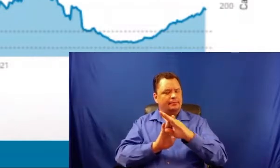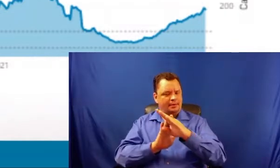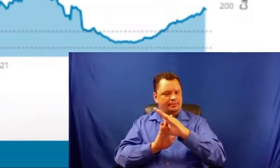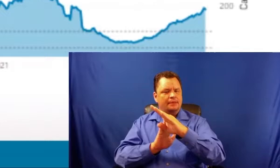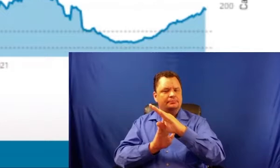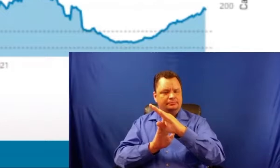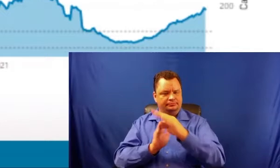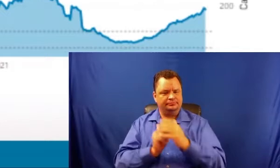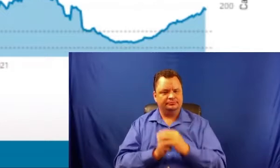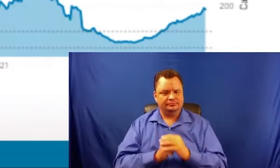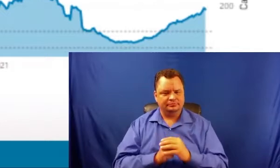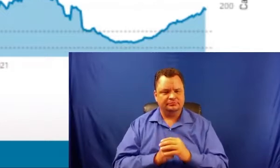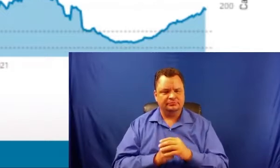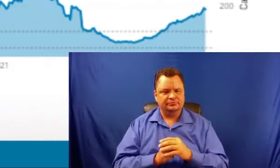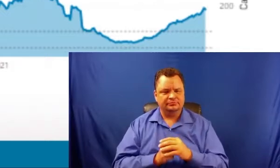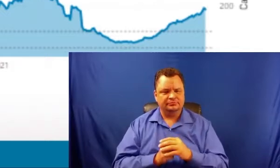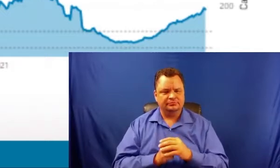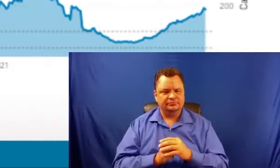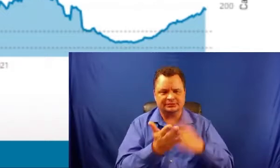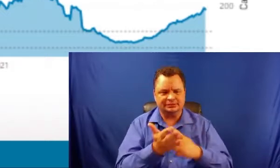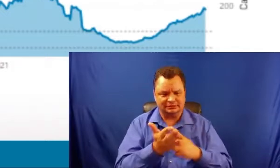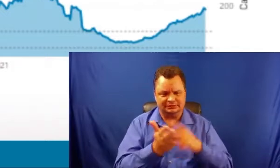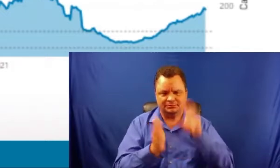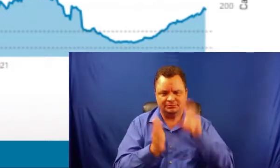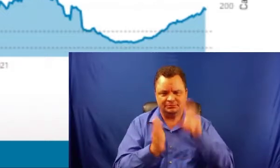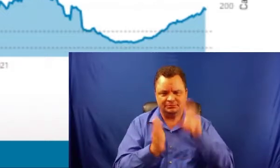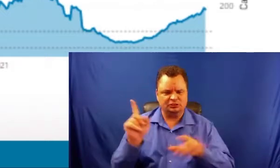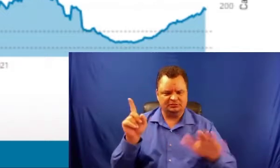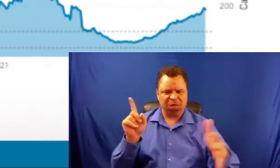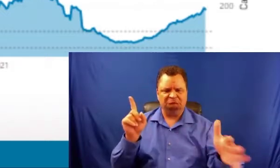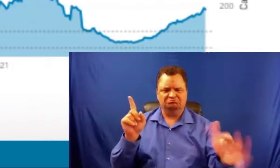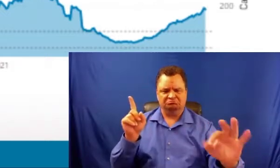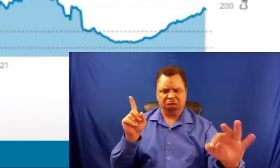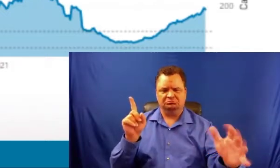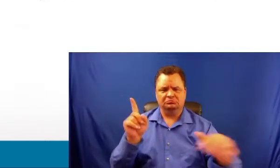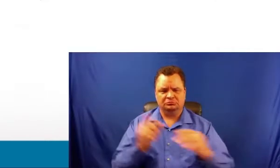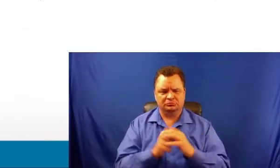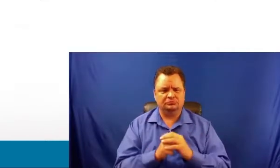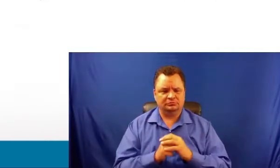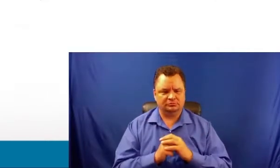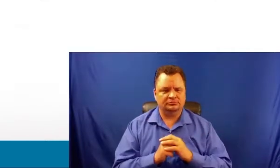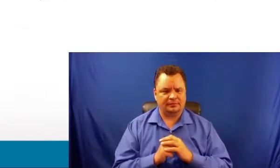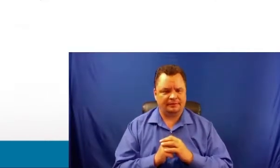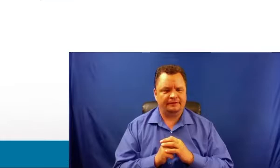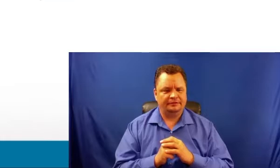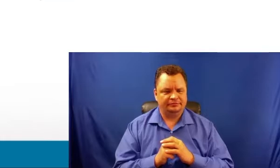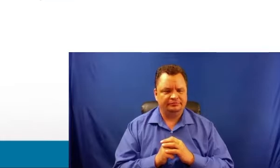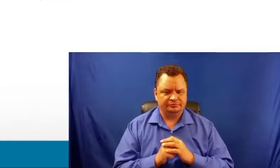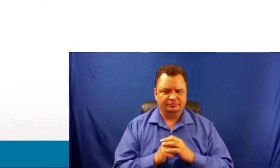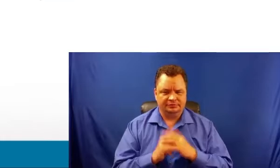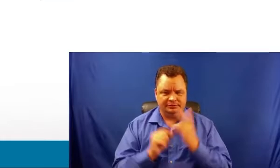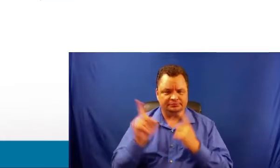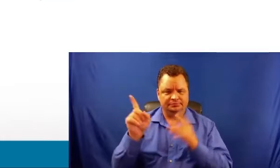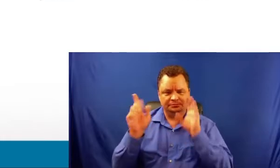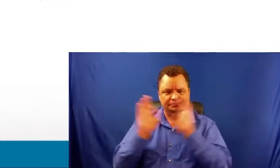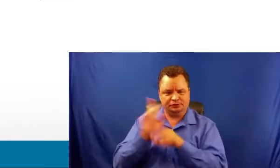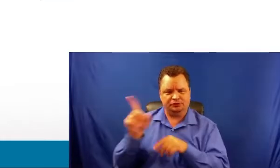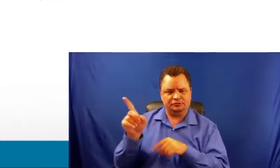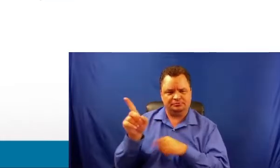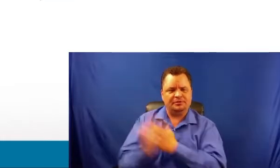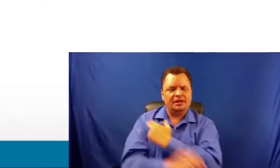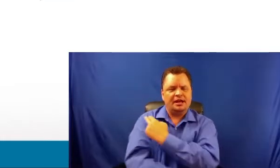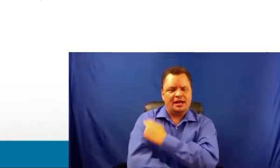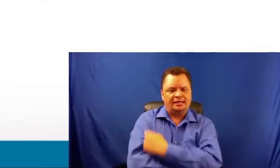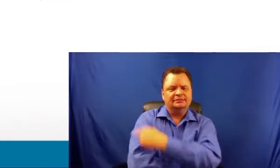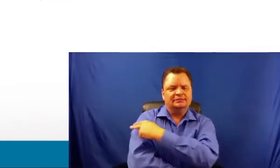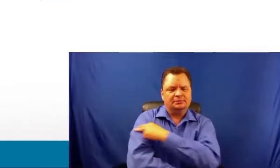cases about where we are. If we could move to the next slide, I'd like to show you also a picture using hospital admissions. So I'm displaying the same information.